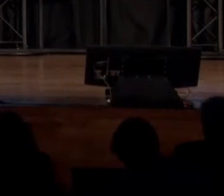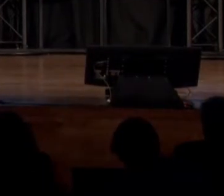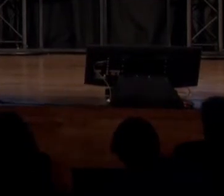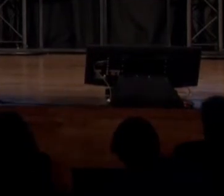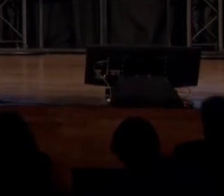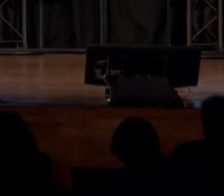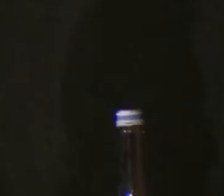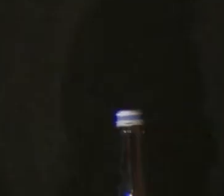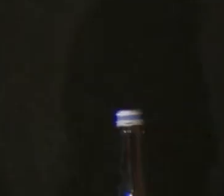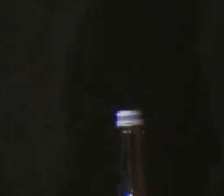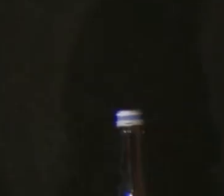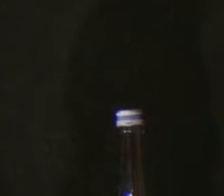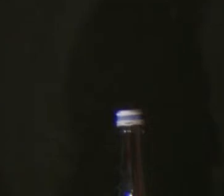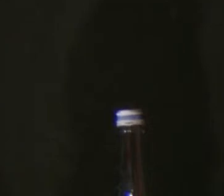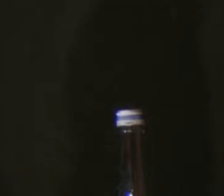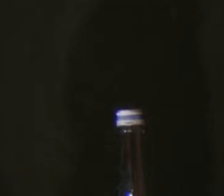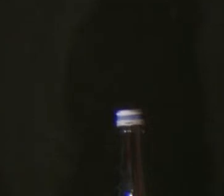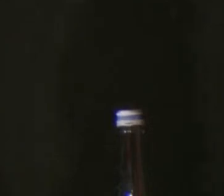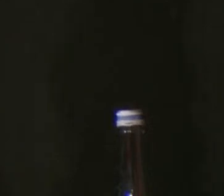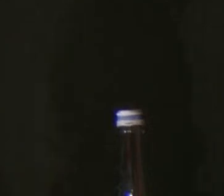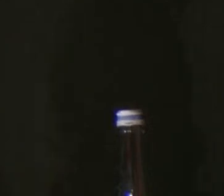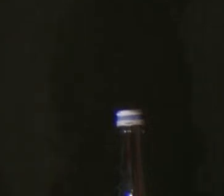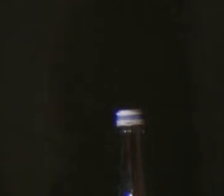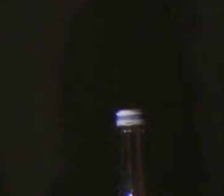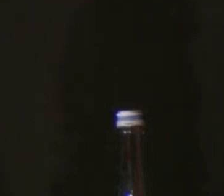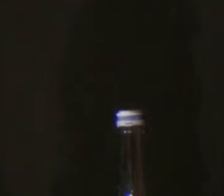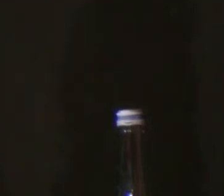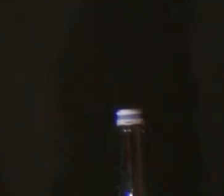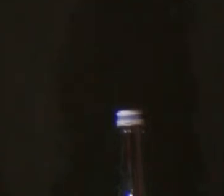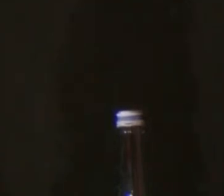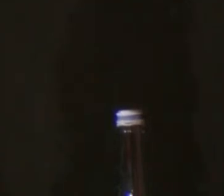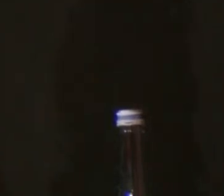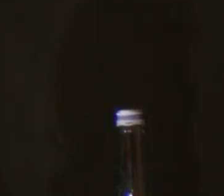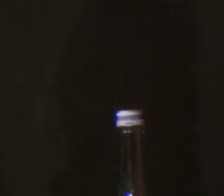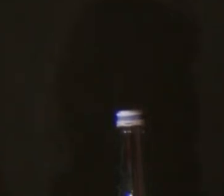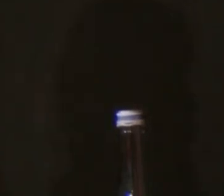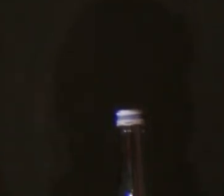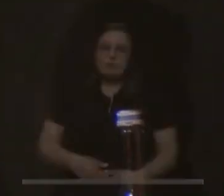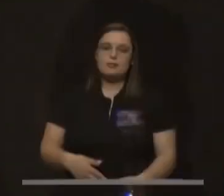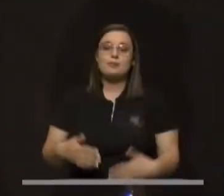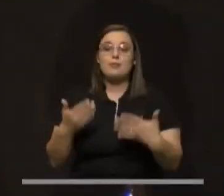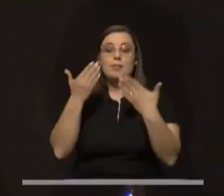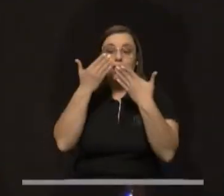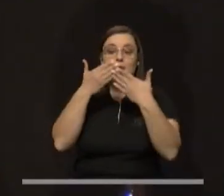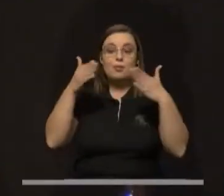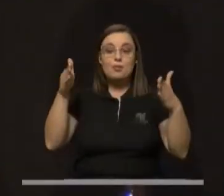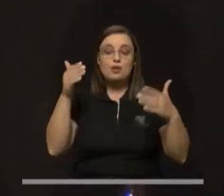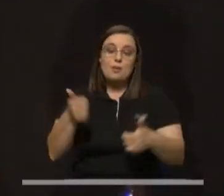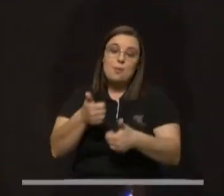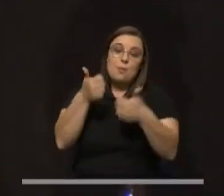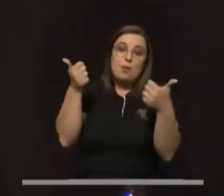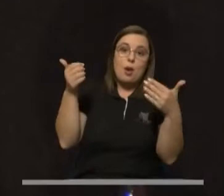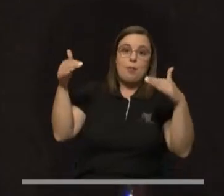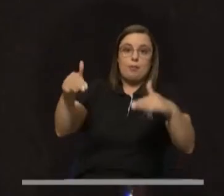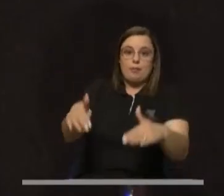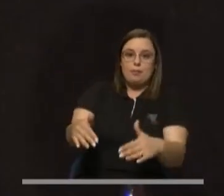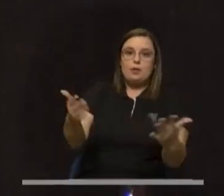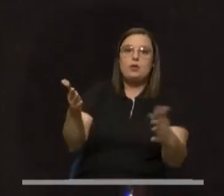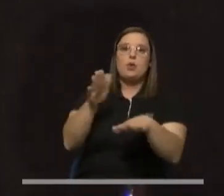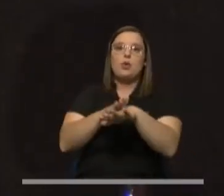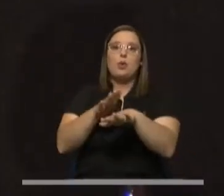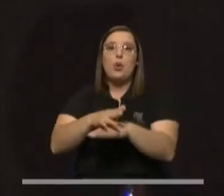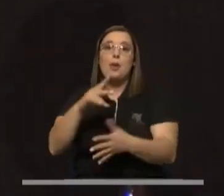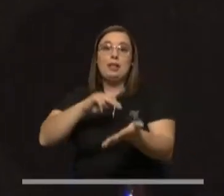I can start with a question, a million-dollar question. So democracy was improved